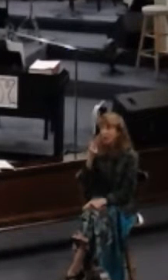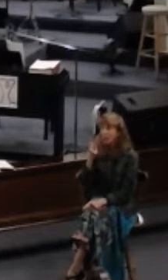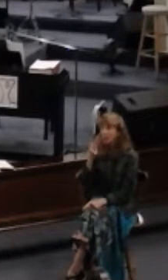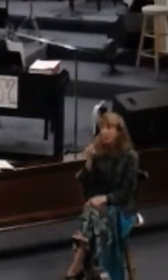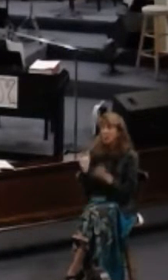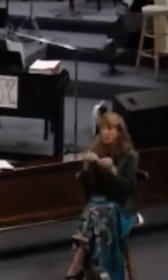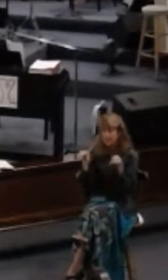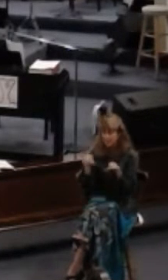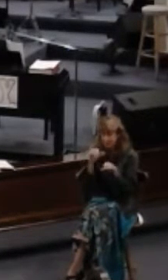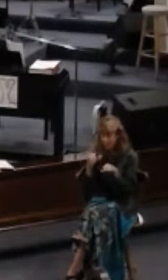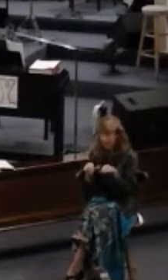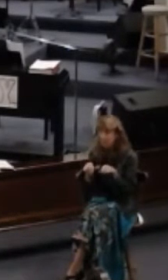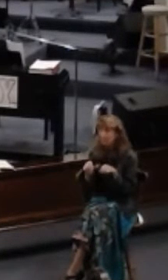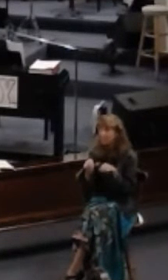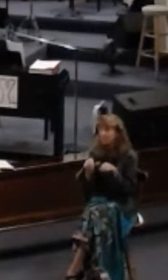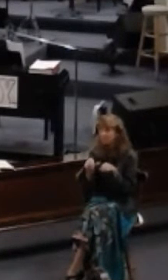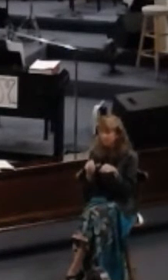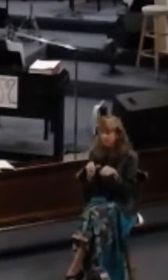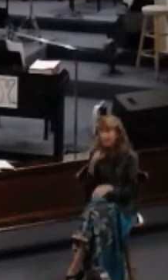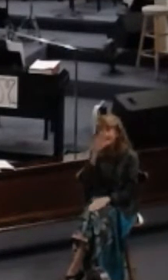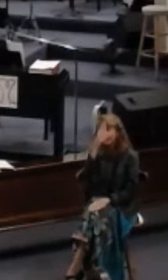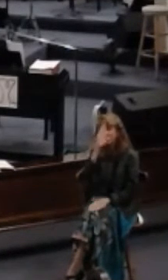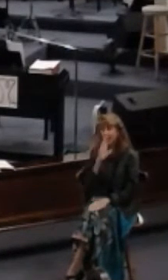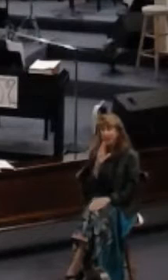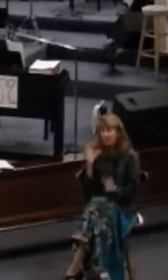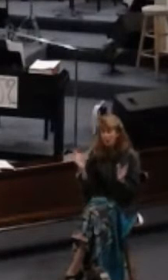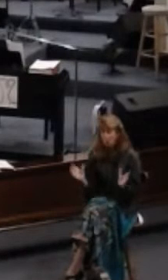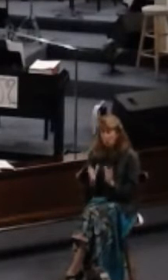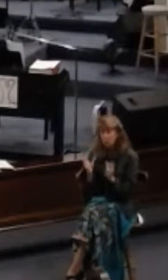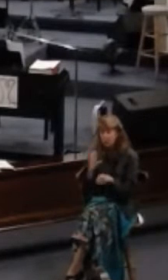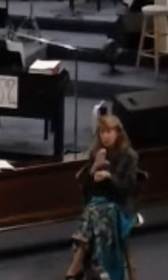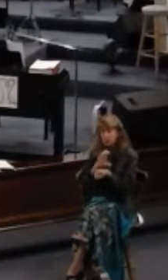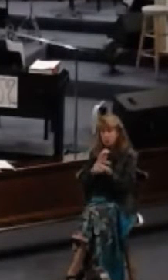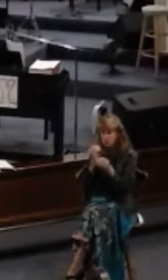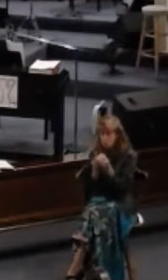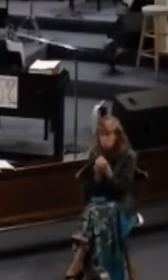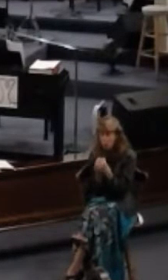that, God made the church grow.